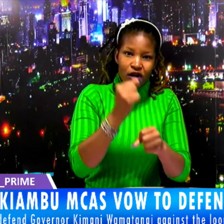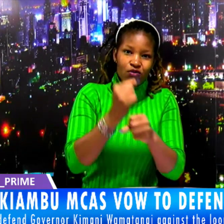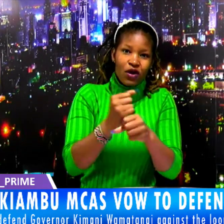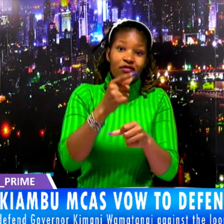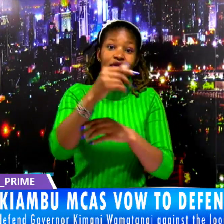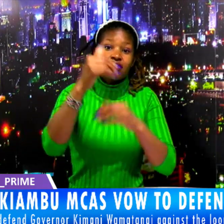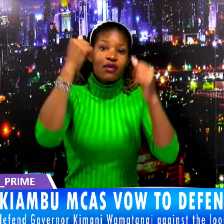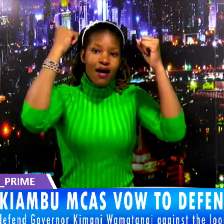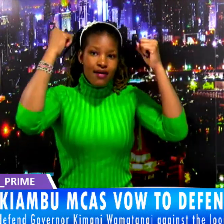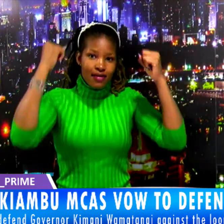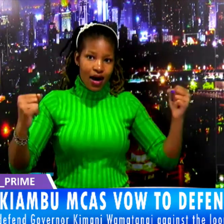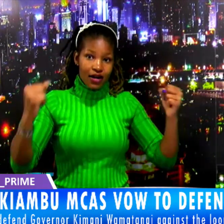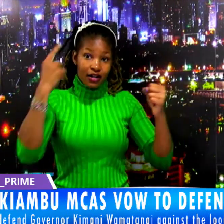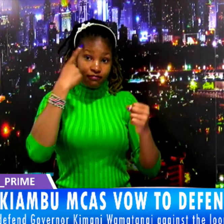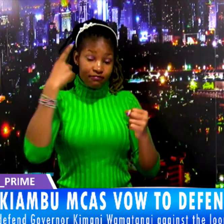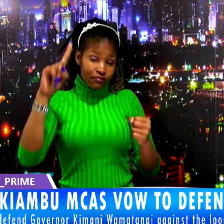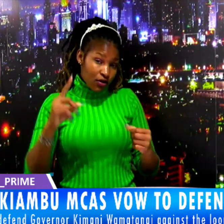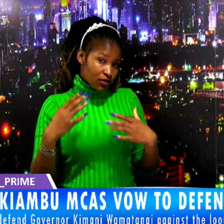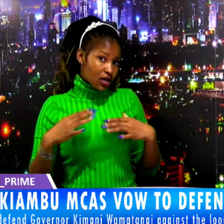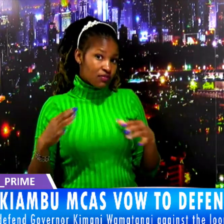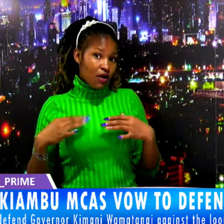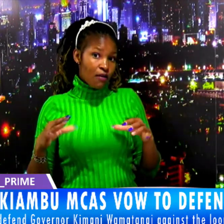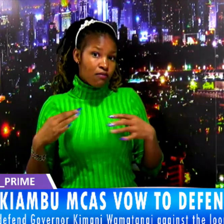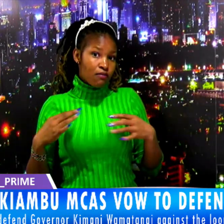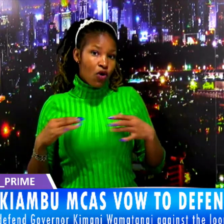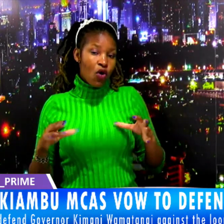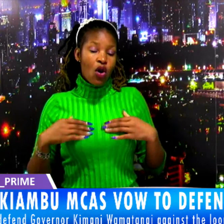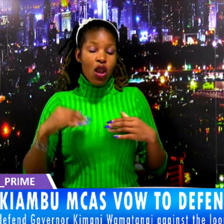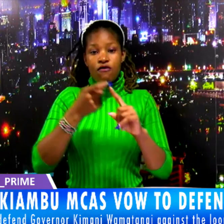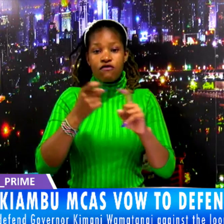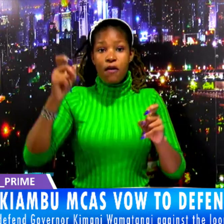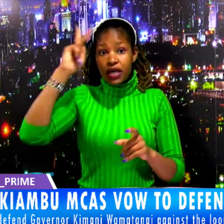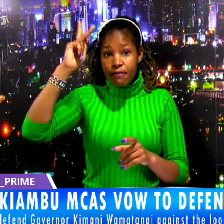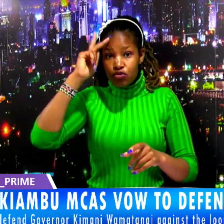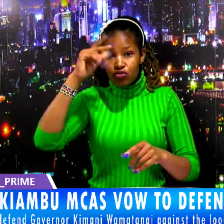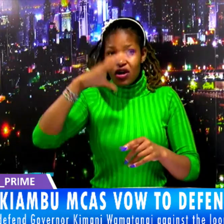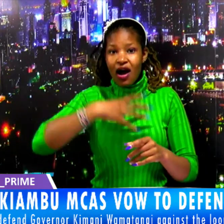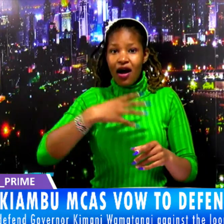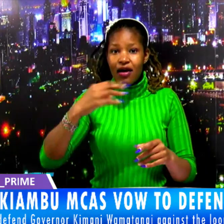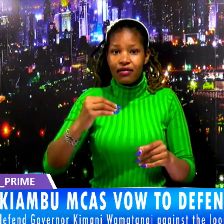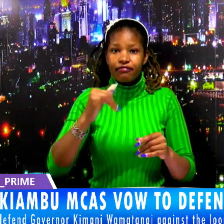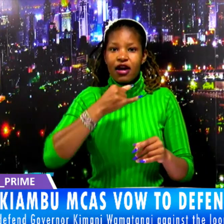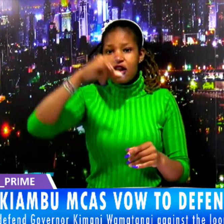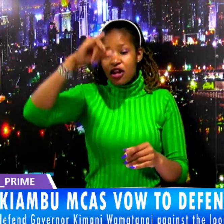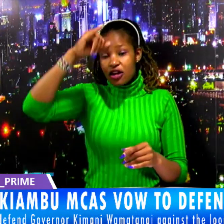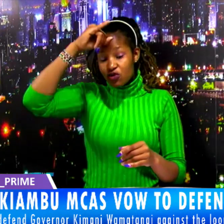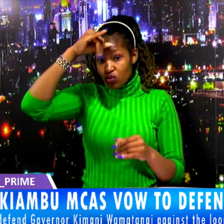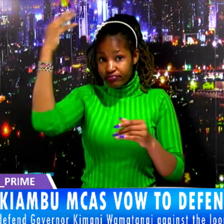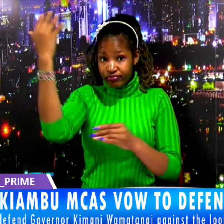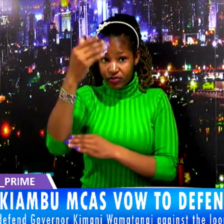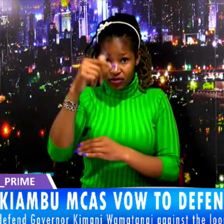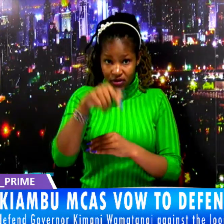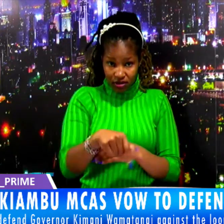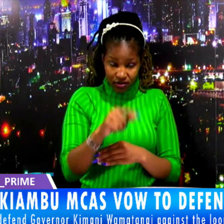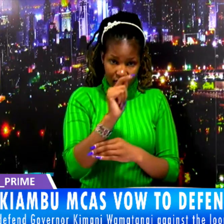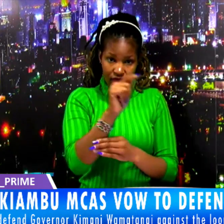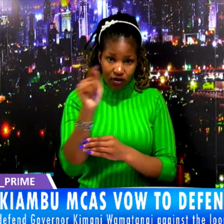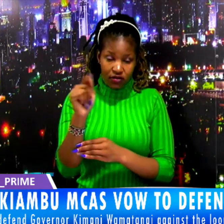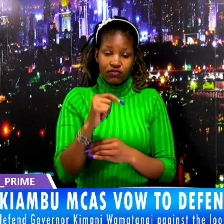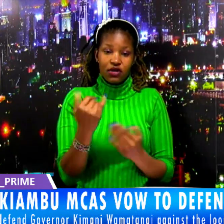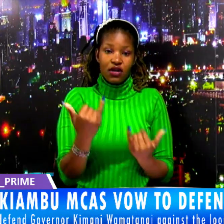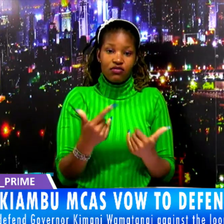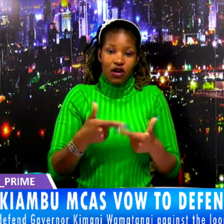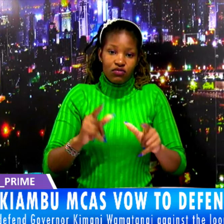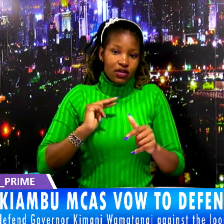The MCAs also called on the governor to continue working hard for the people of Kiambu and